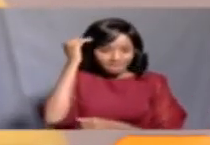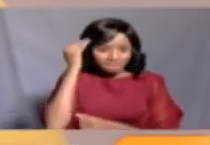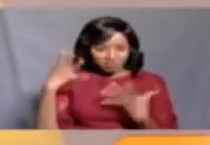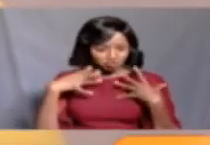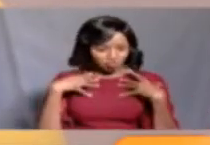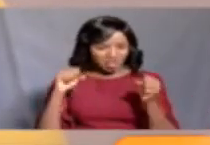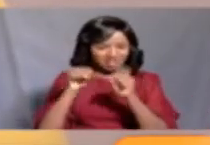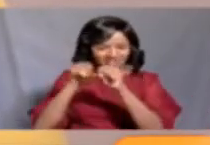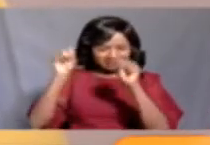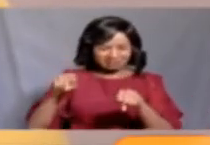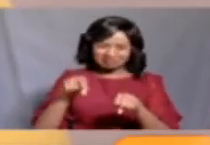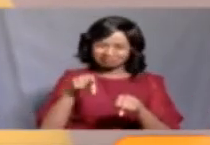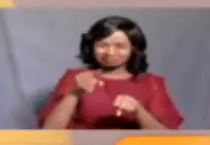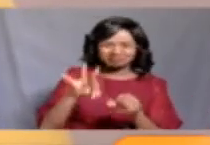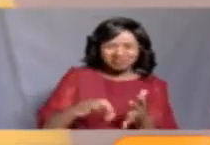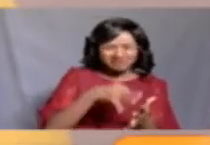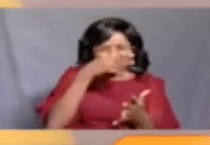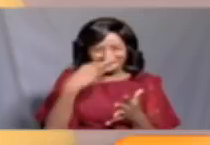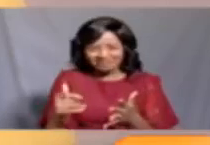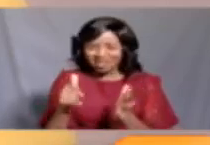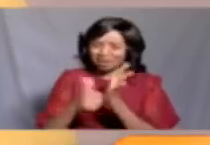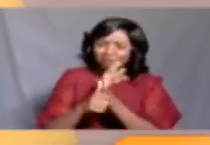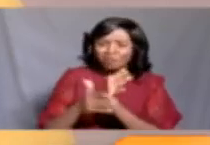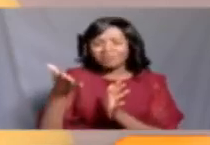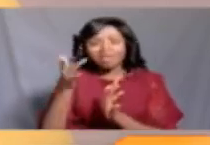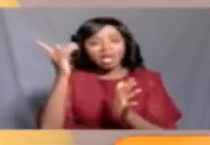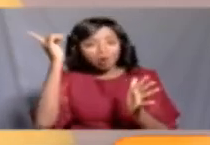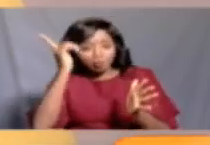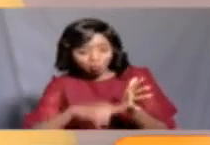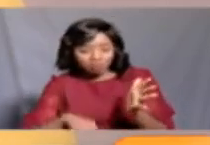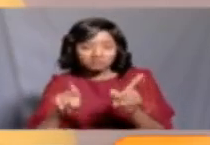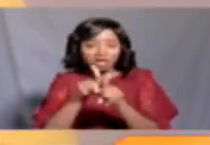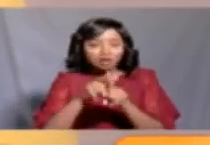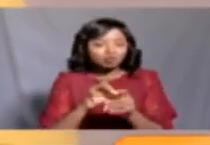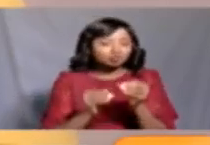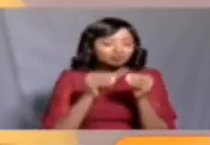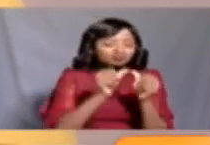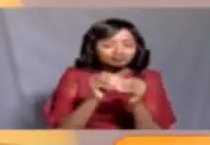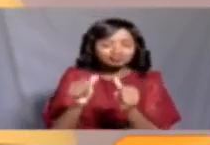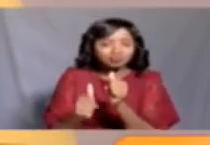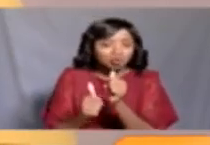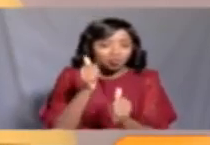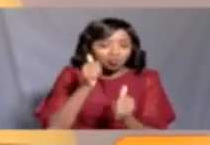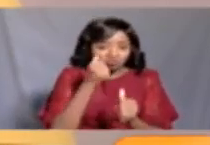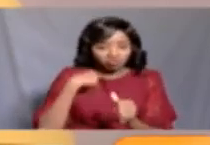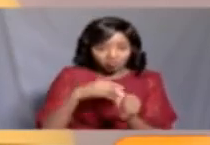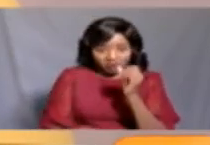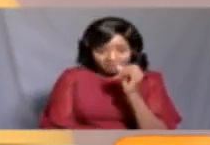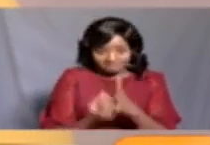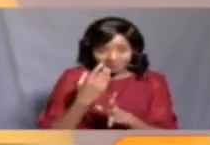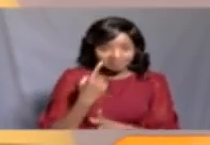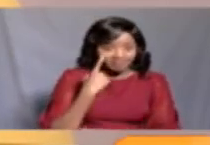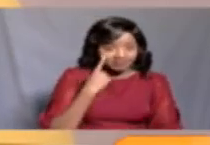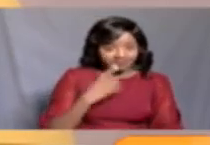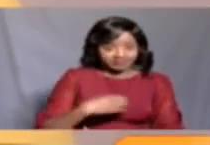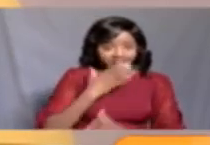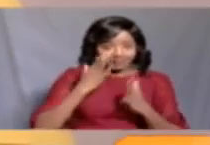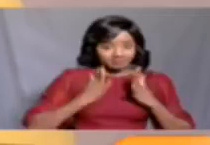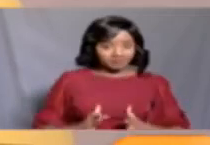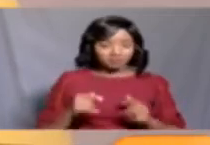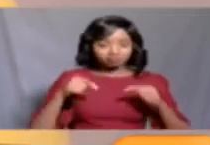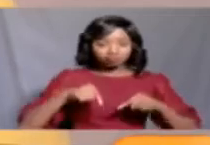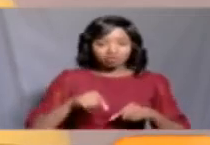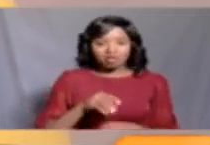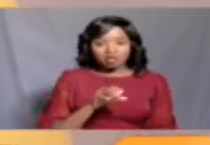What ails it and what solutions are currently being formed to remedy it? Let me introduce my guest, Dr. Oscar Githua. He is